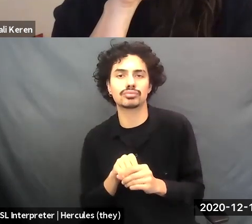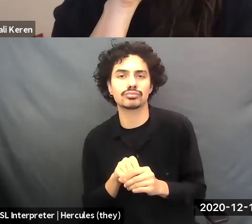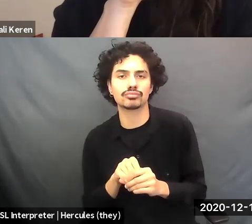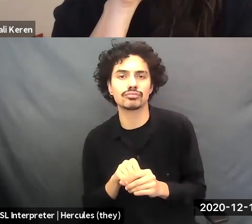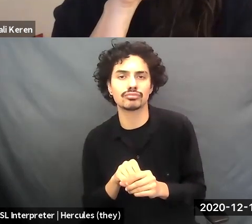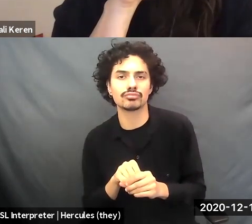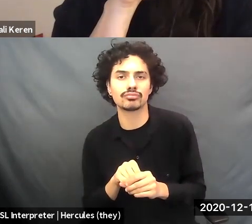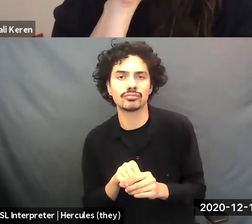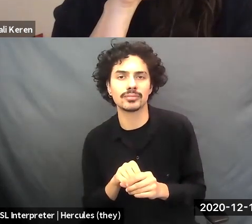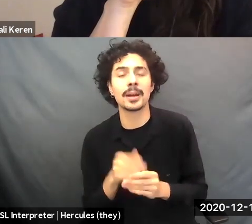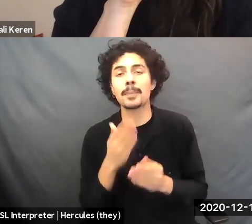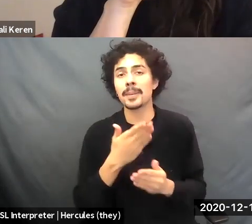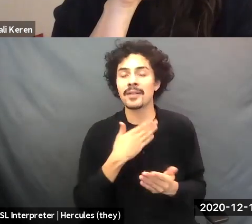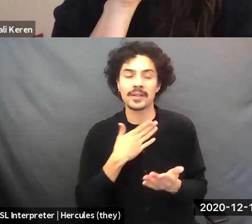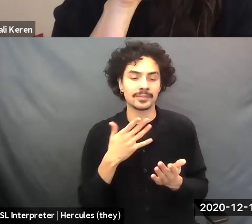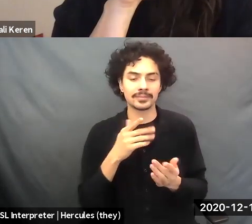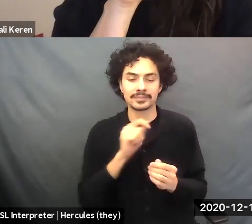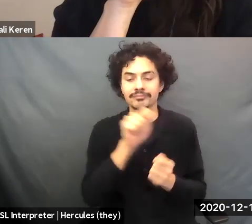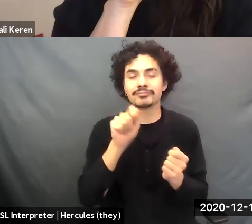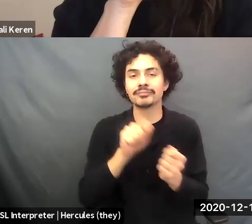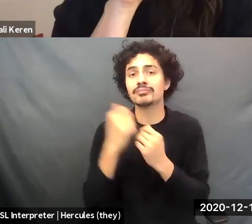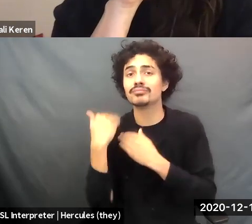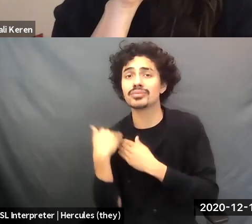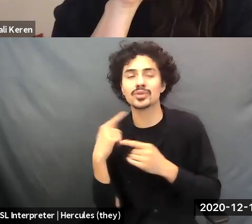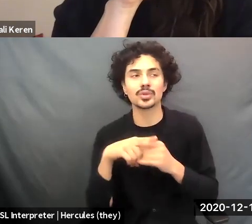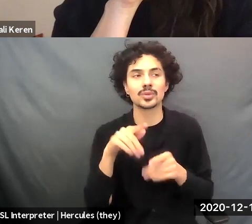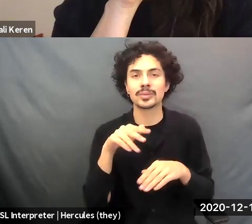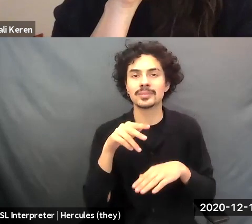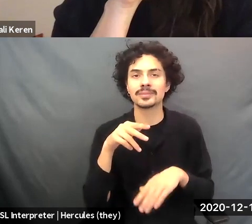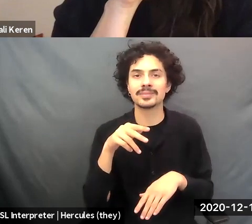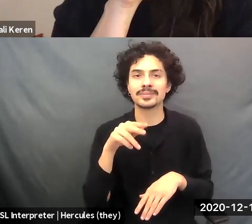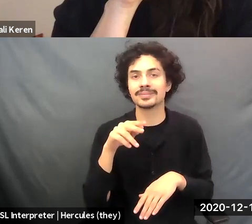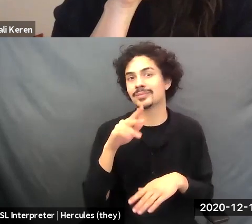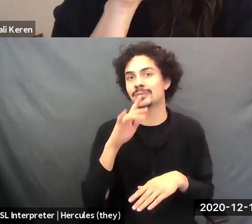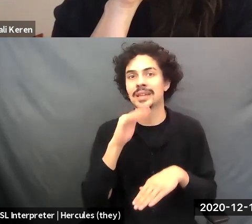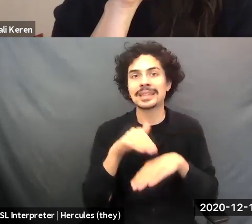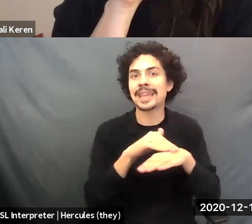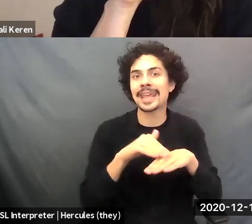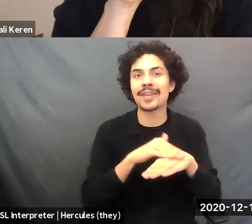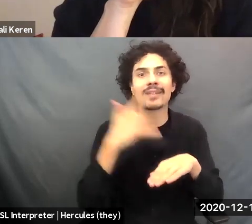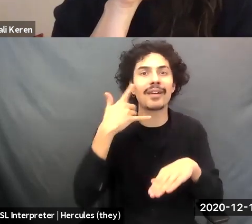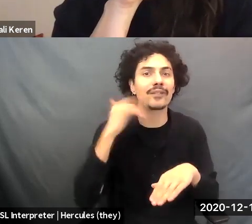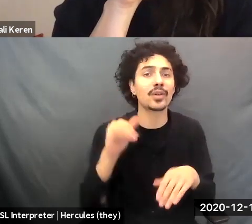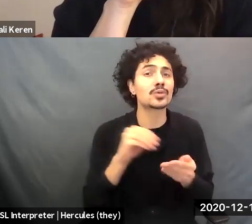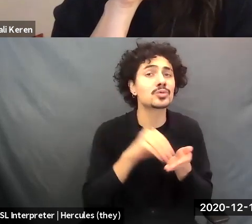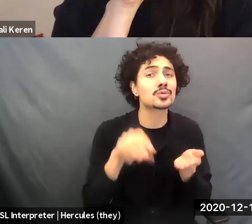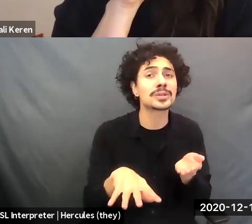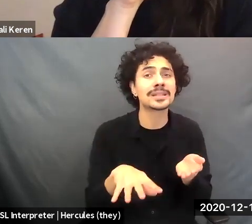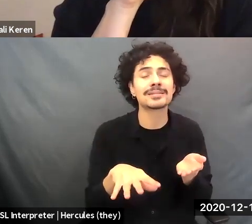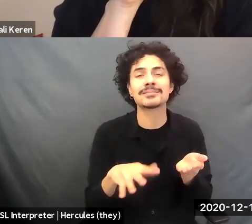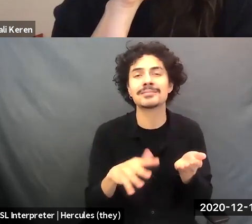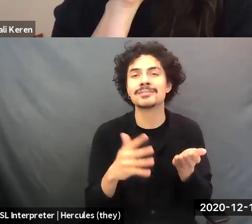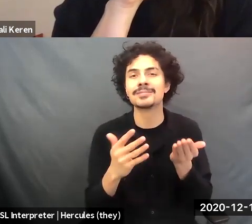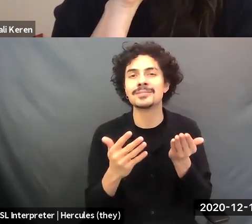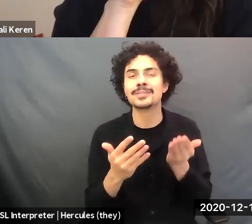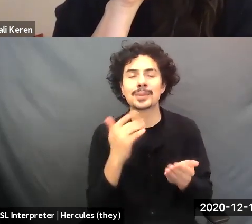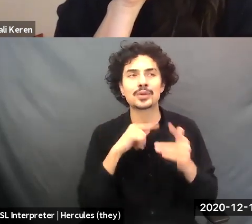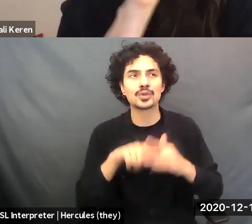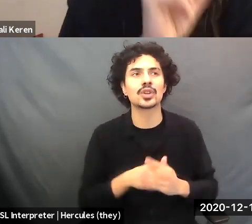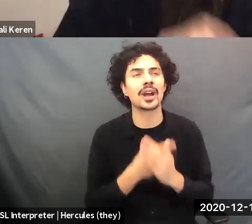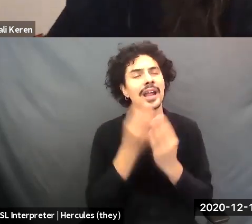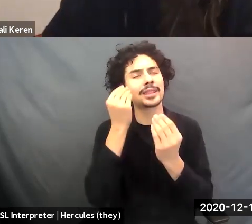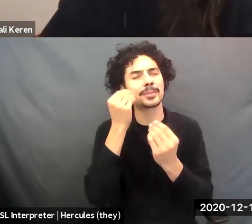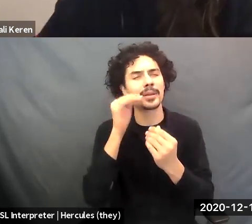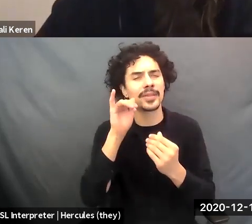obligation to native California students whom I work with, right? So those might be some of the ways I might think about, um,